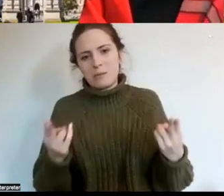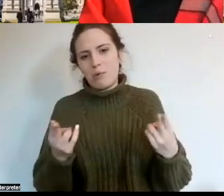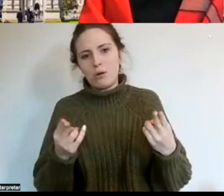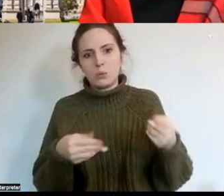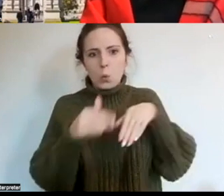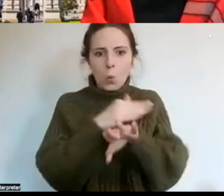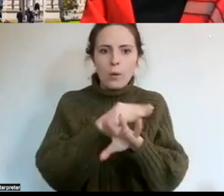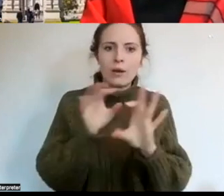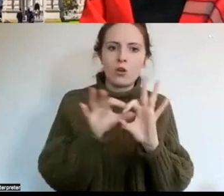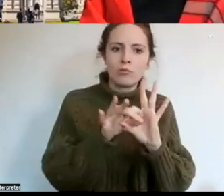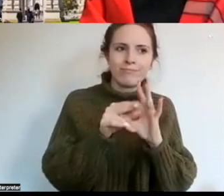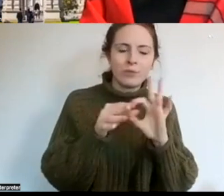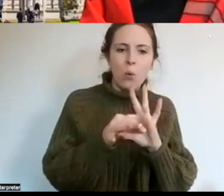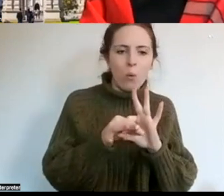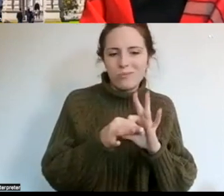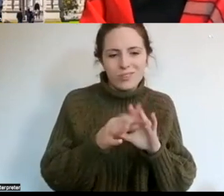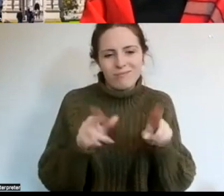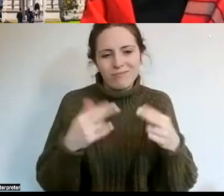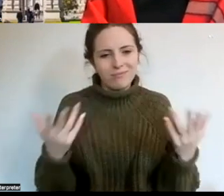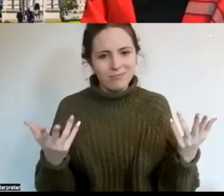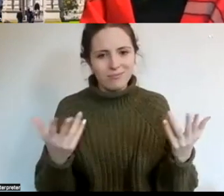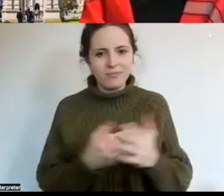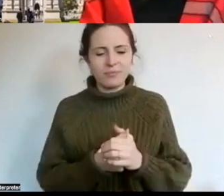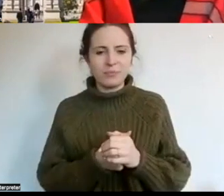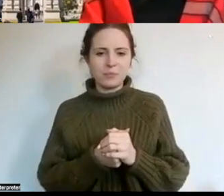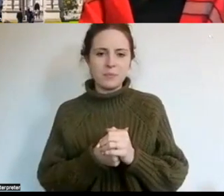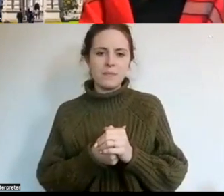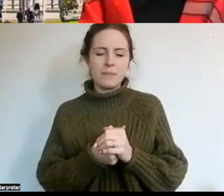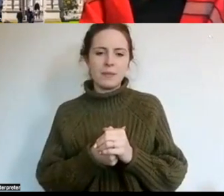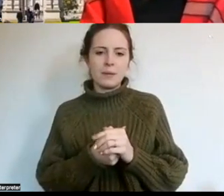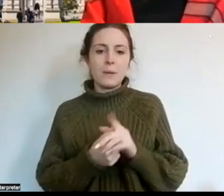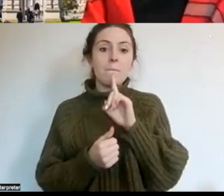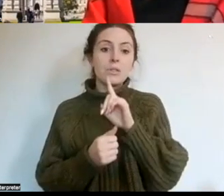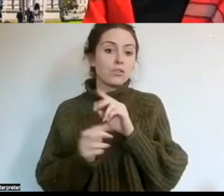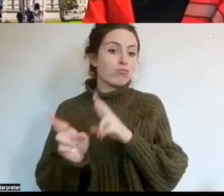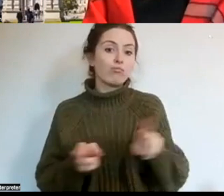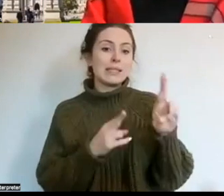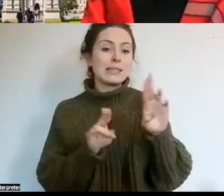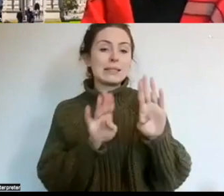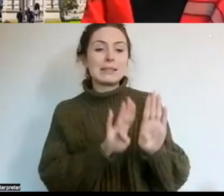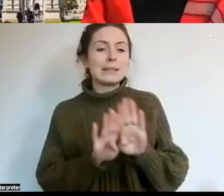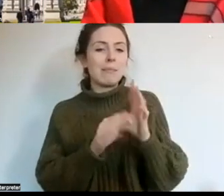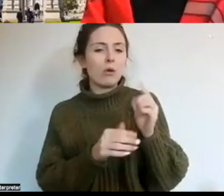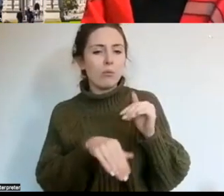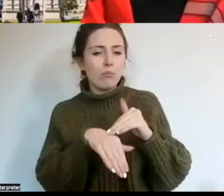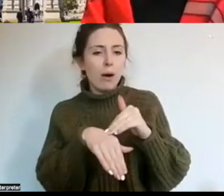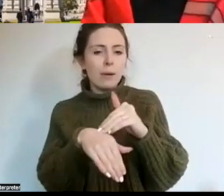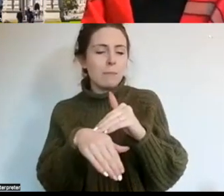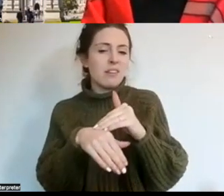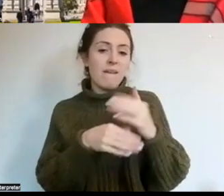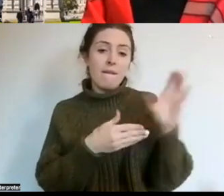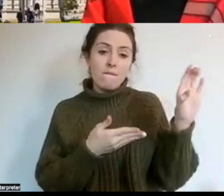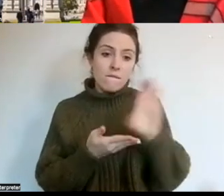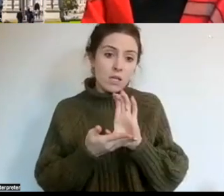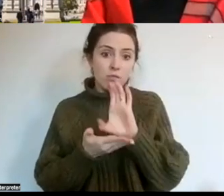study. But there's, you know, raising some of similar issues that you did there, Maureen, about, you know, a lot of funding going to nursing